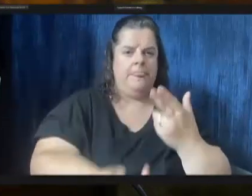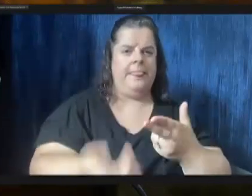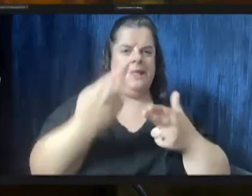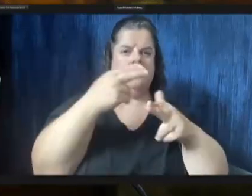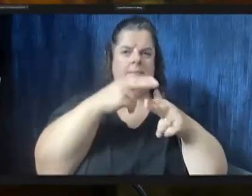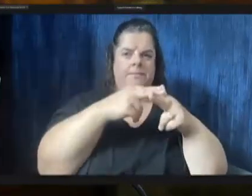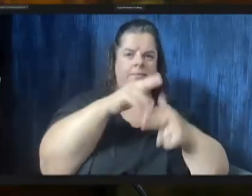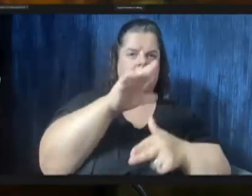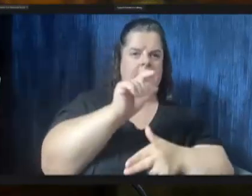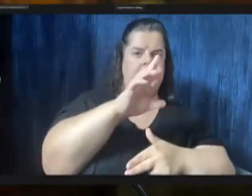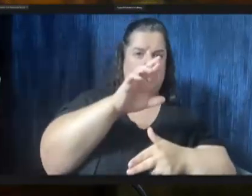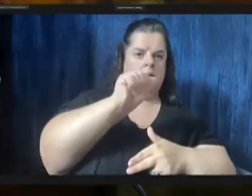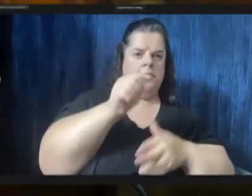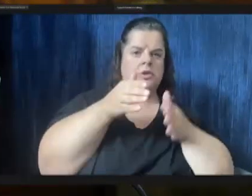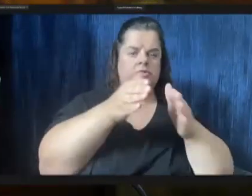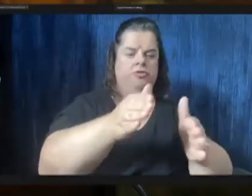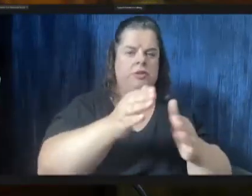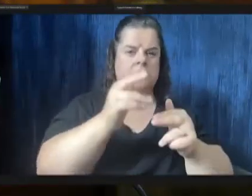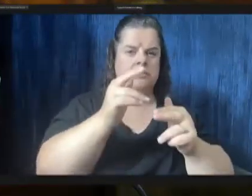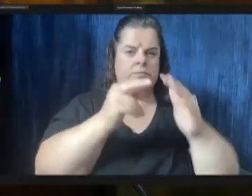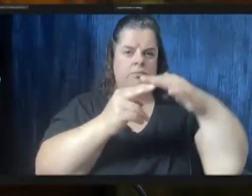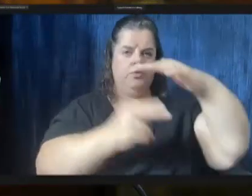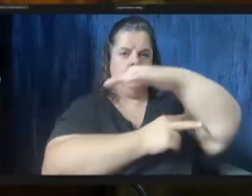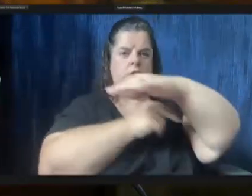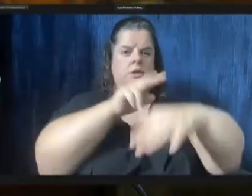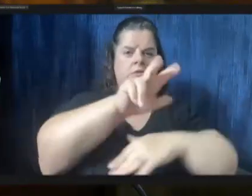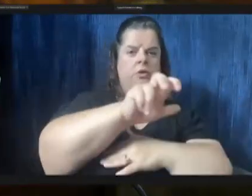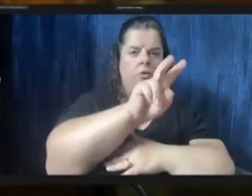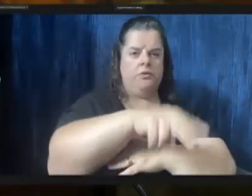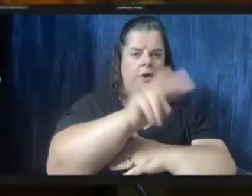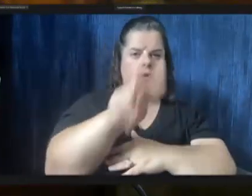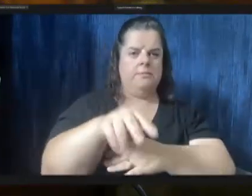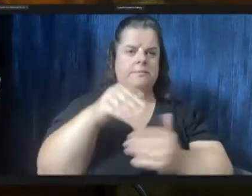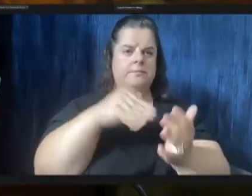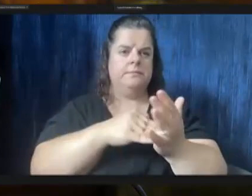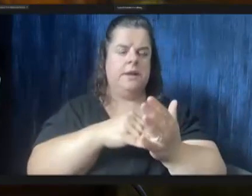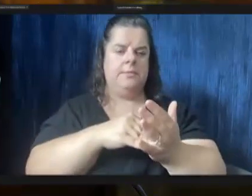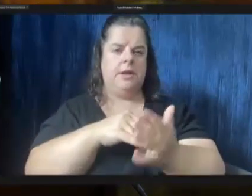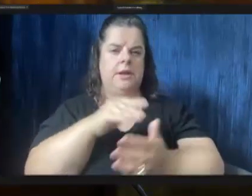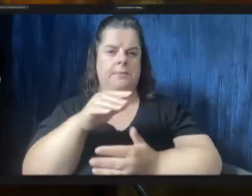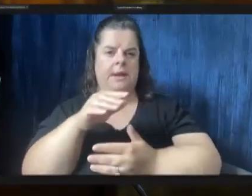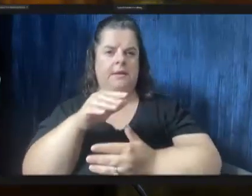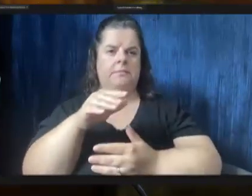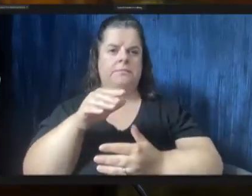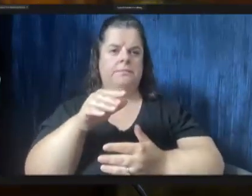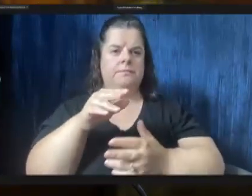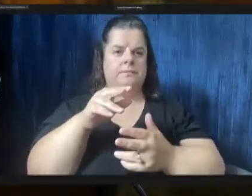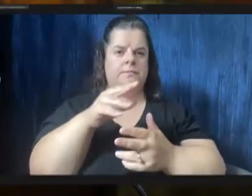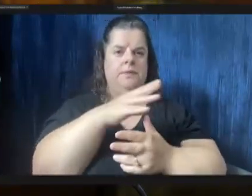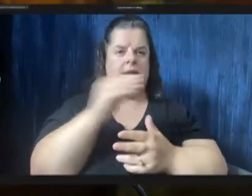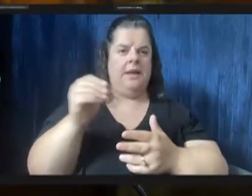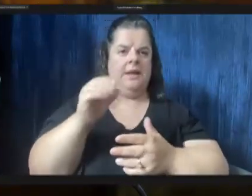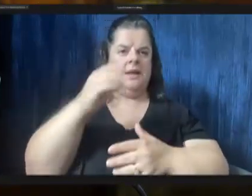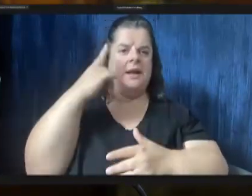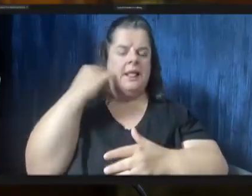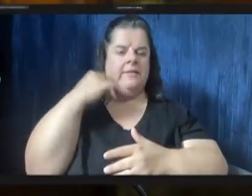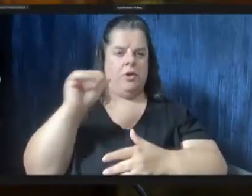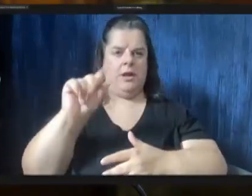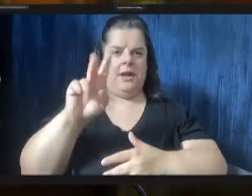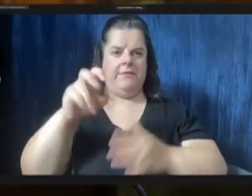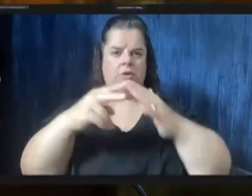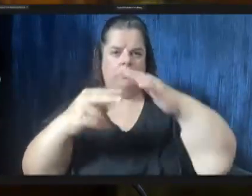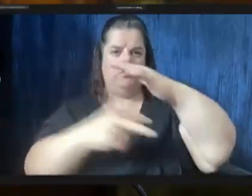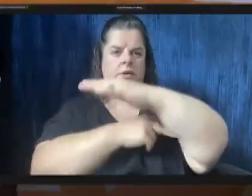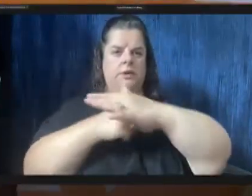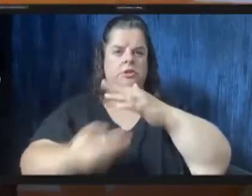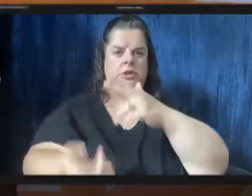by increasing Calera Street Bridge by $322,000 and California Avenue Bridge by